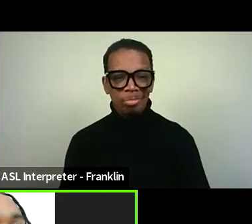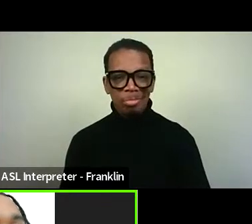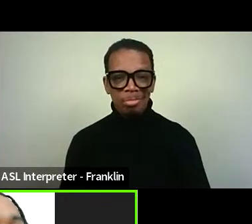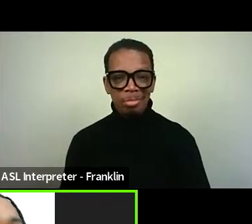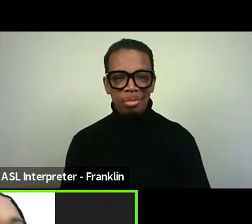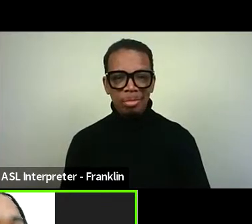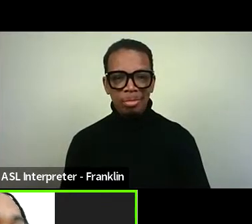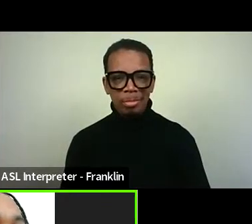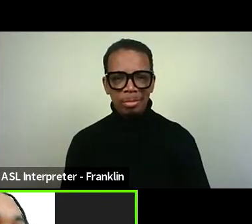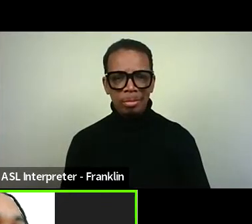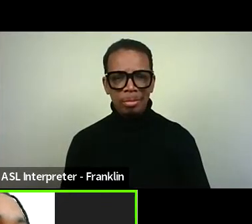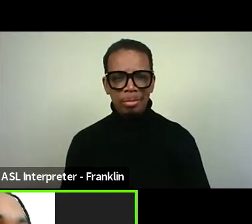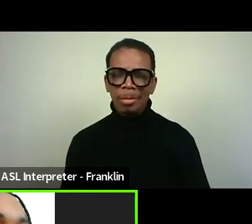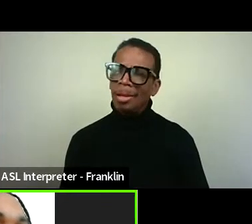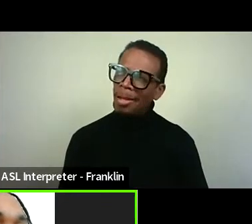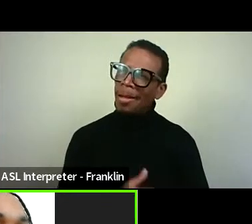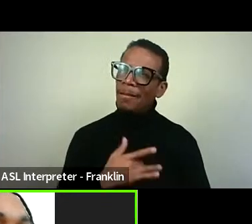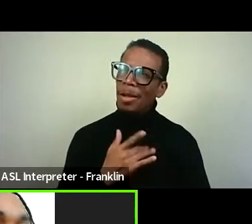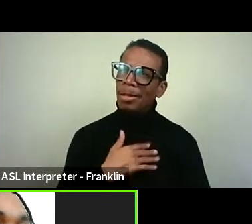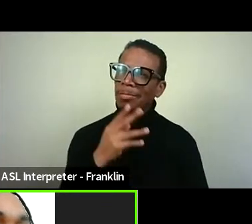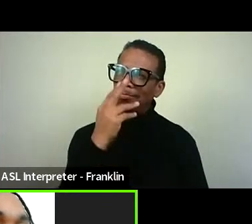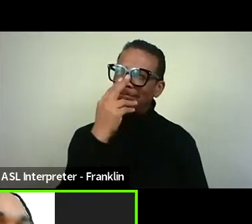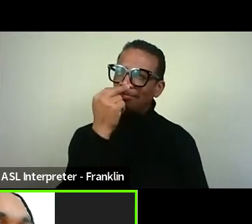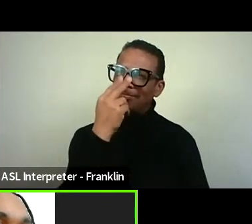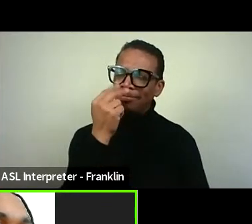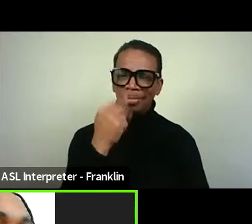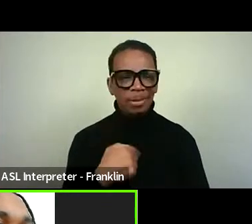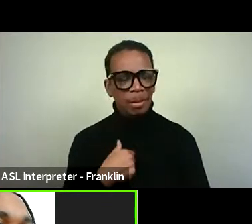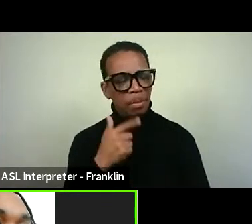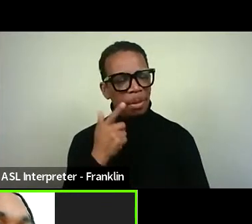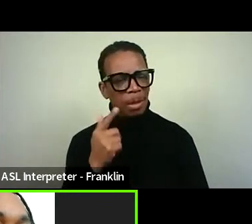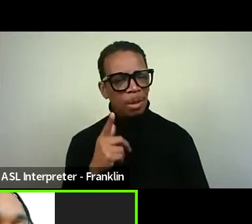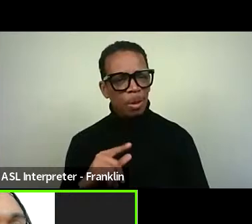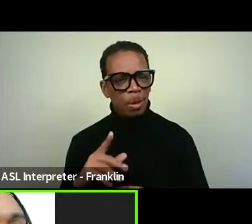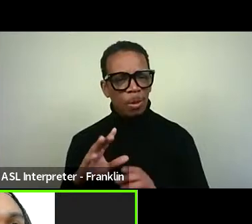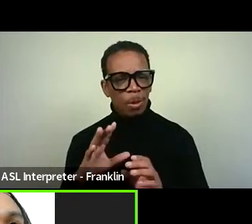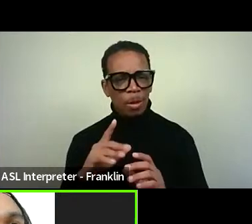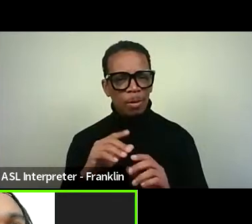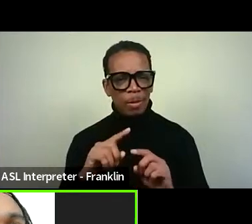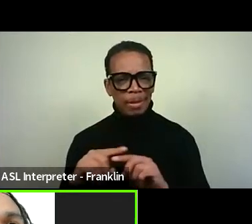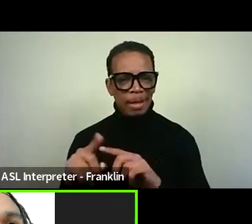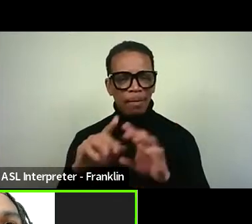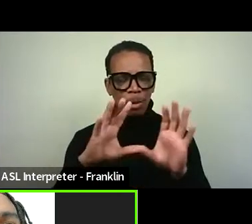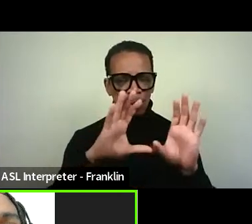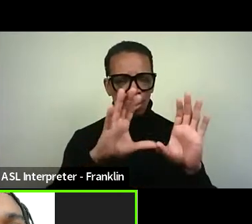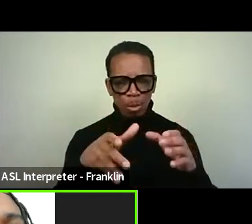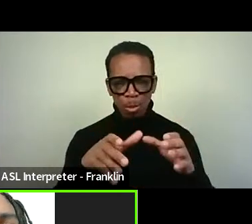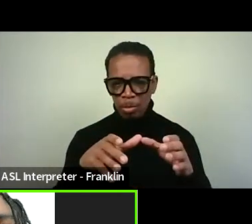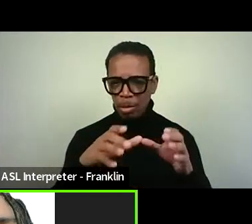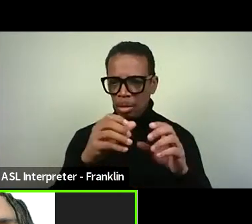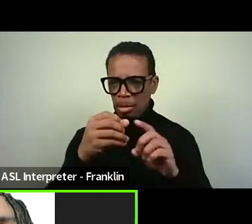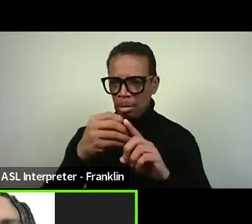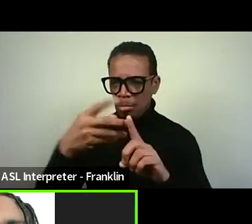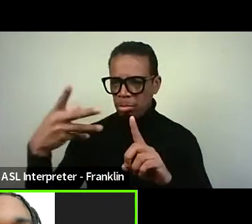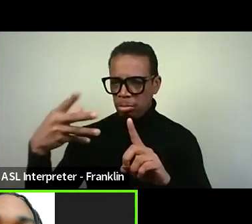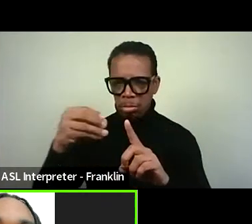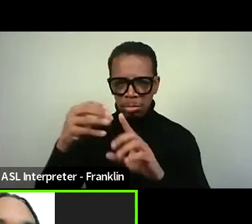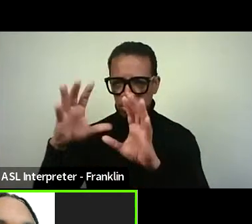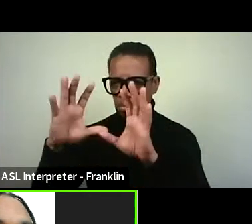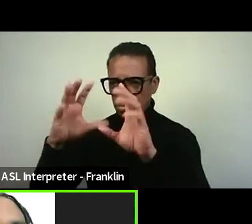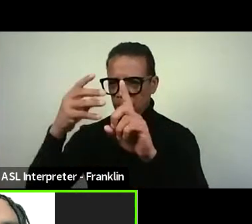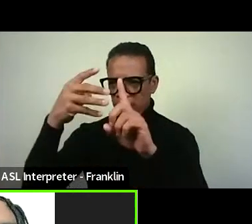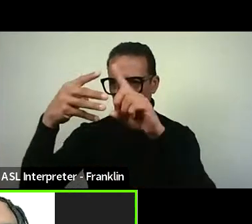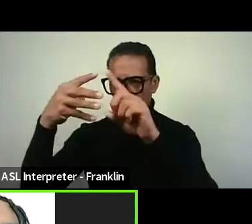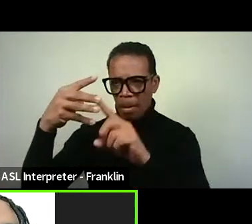I find it ironic because we were put from different groups into one environment and told to figure it out from all